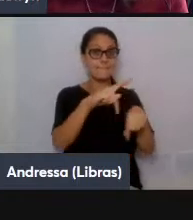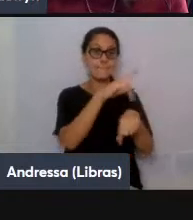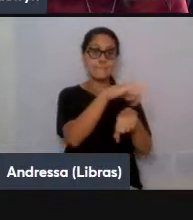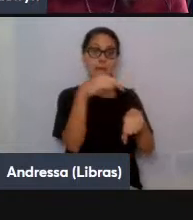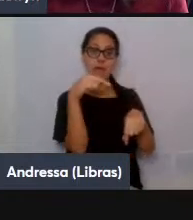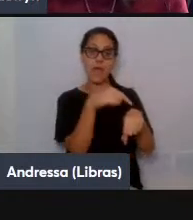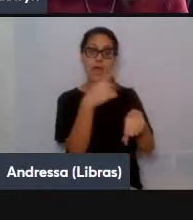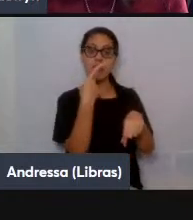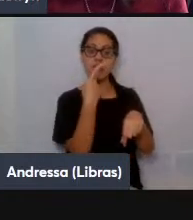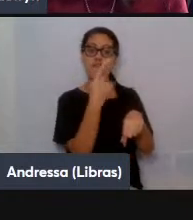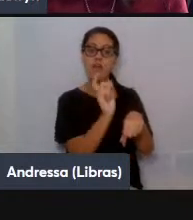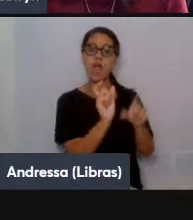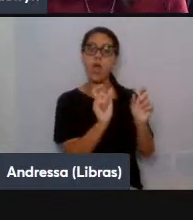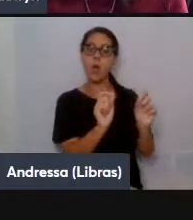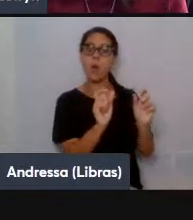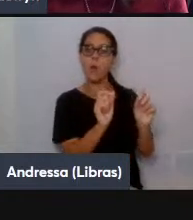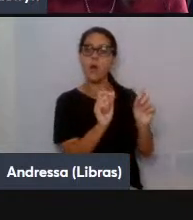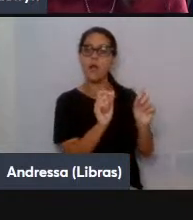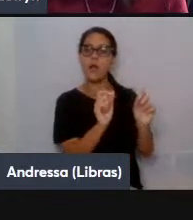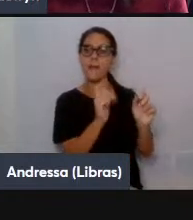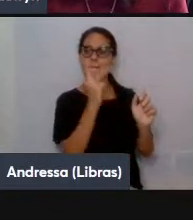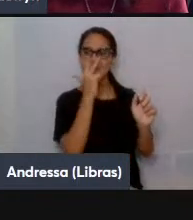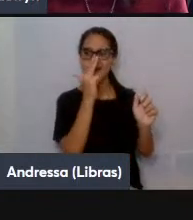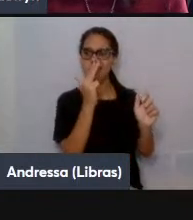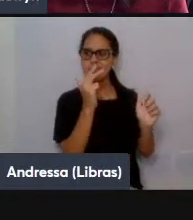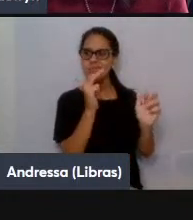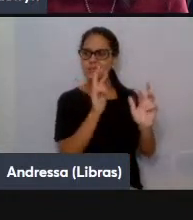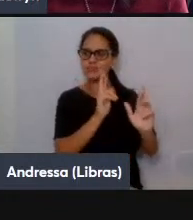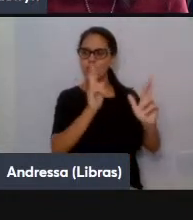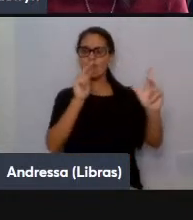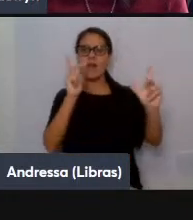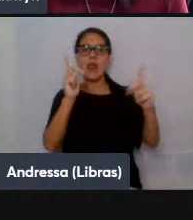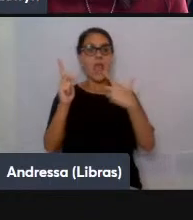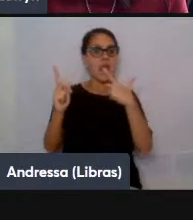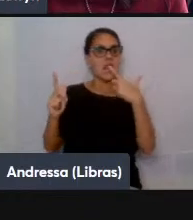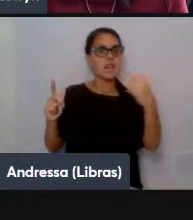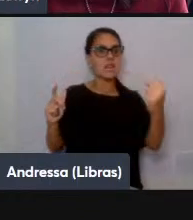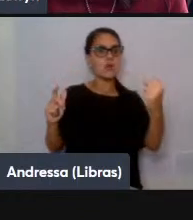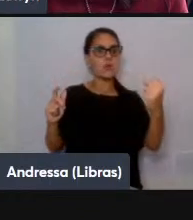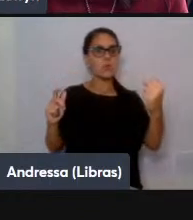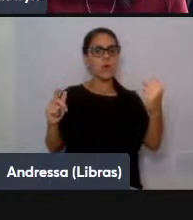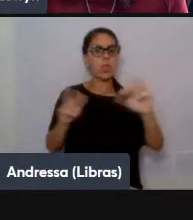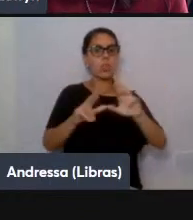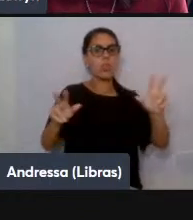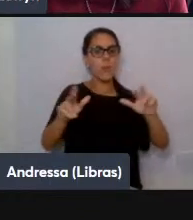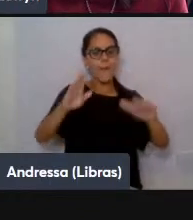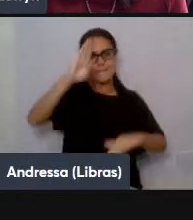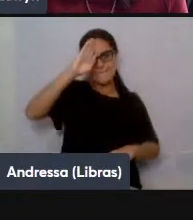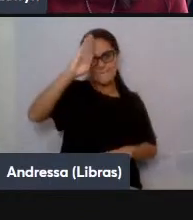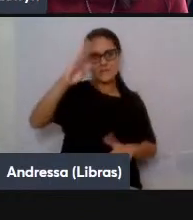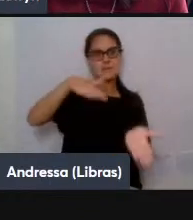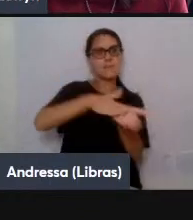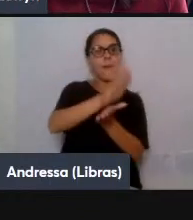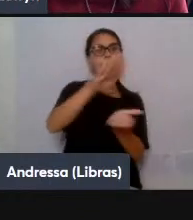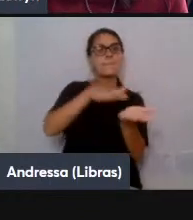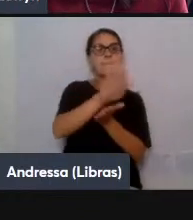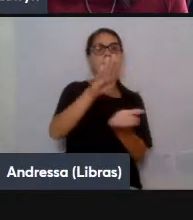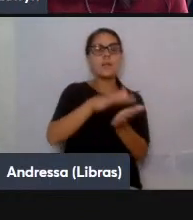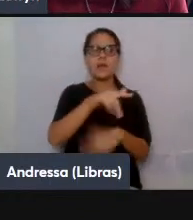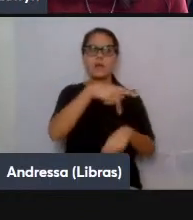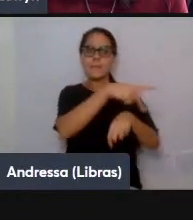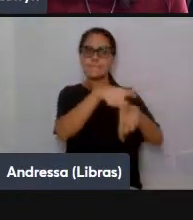que é um tanto marginal em relação aos grandes centros de pesquisa.